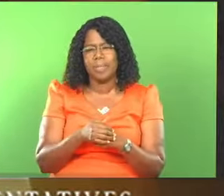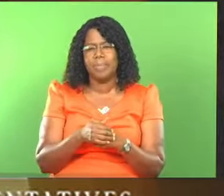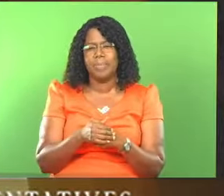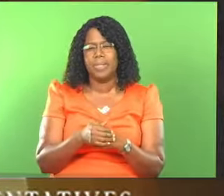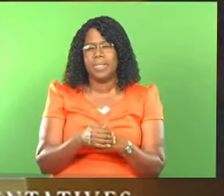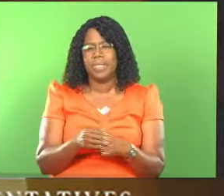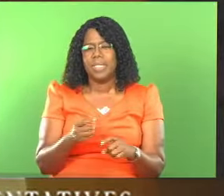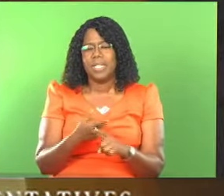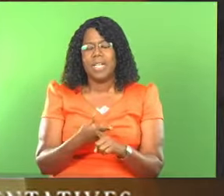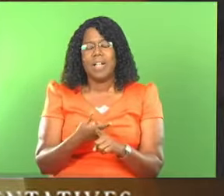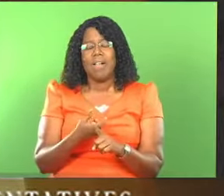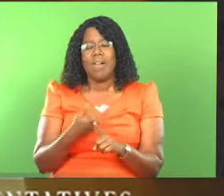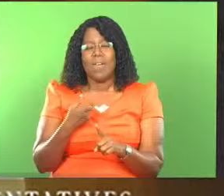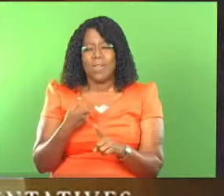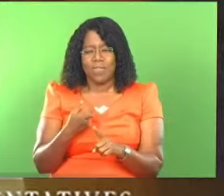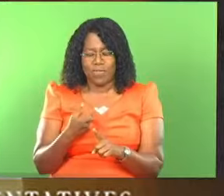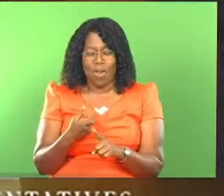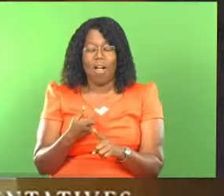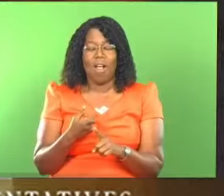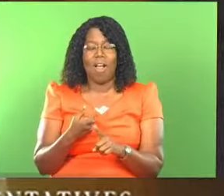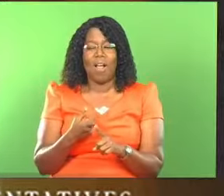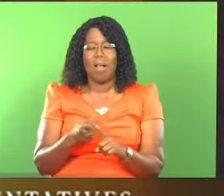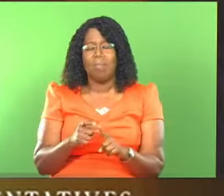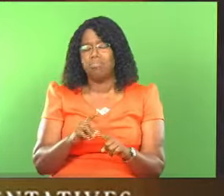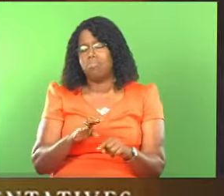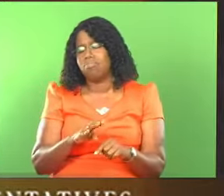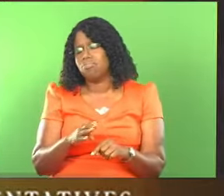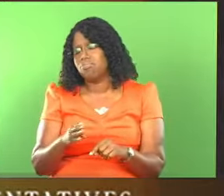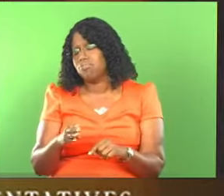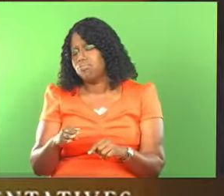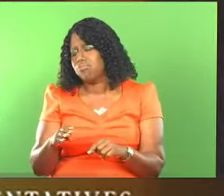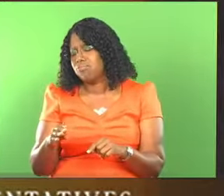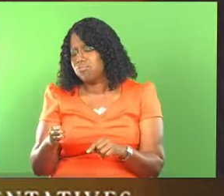from the Ghats of Ganga to the Gulf of Paria,